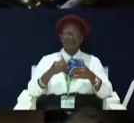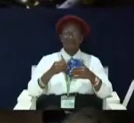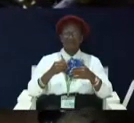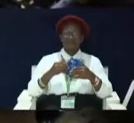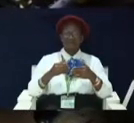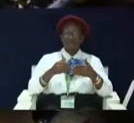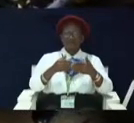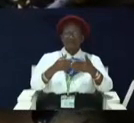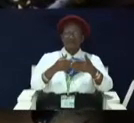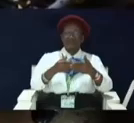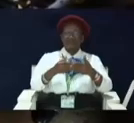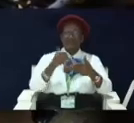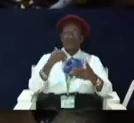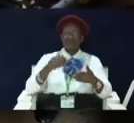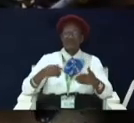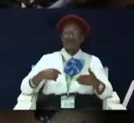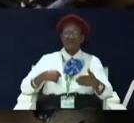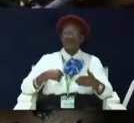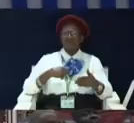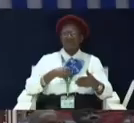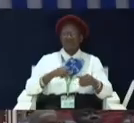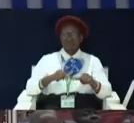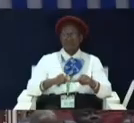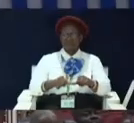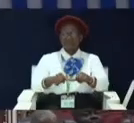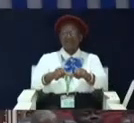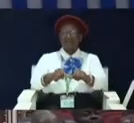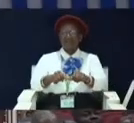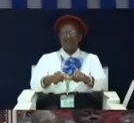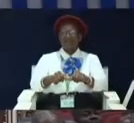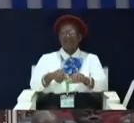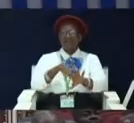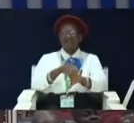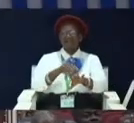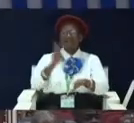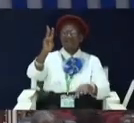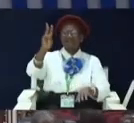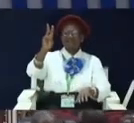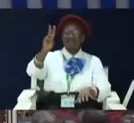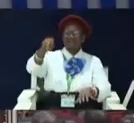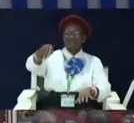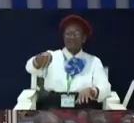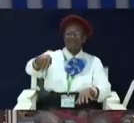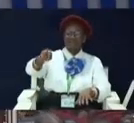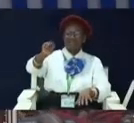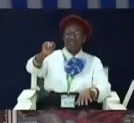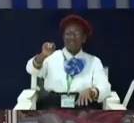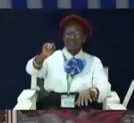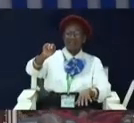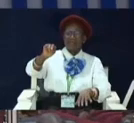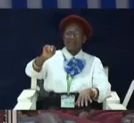Before we proceed further, as at 6 p.m. ni agumefai ni,